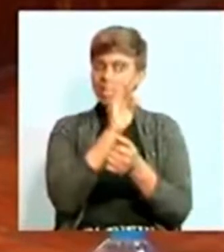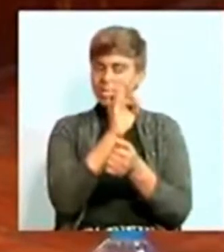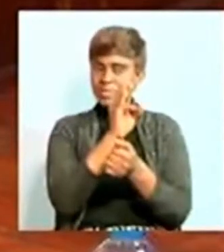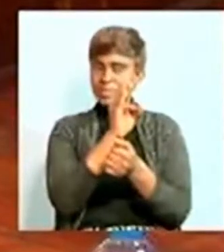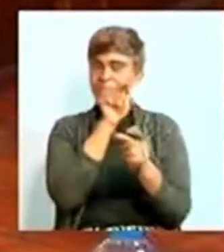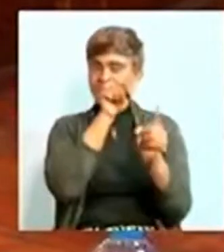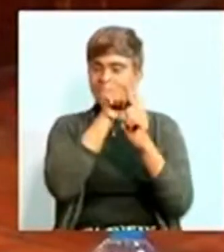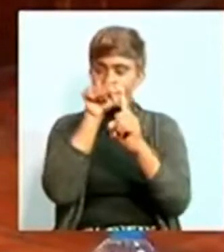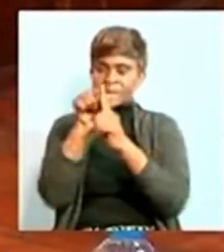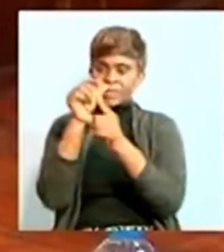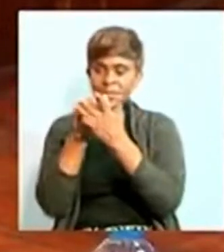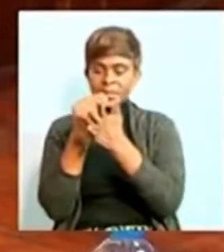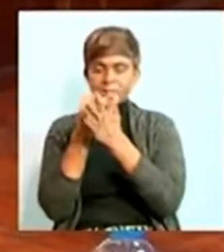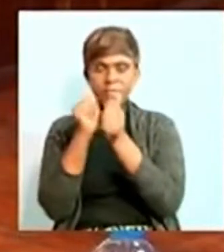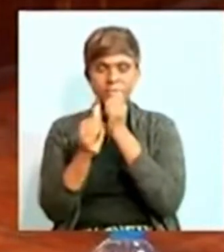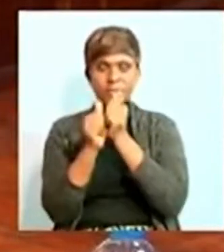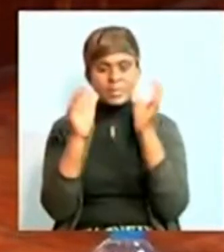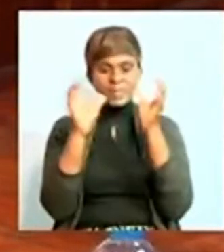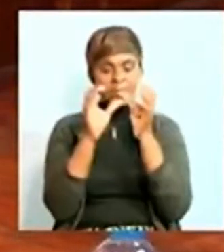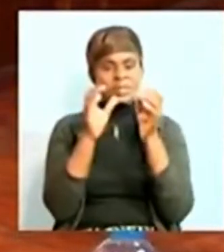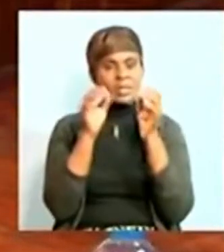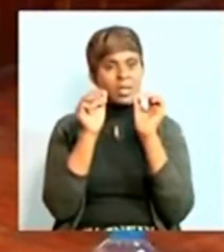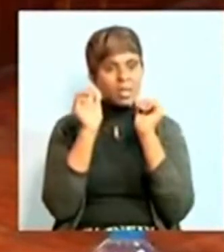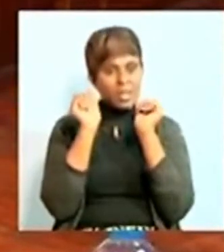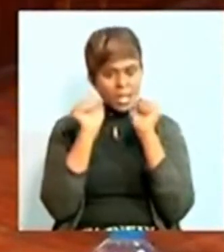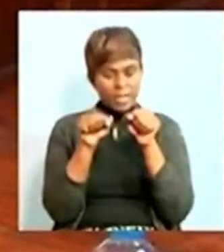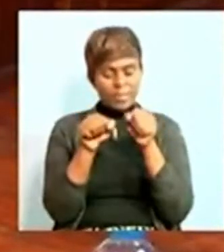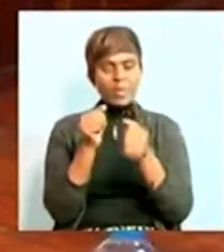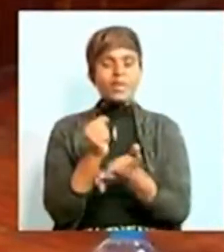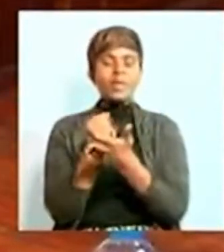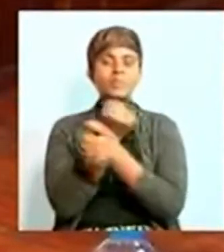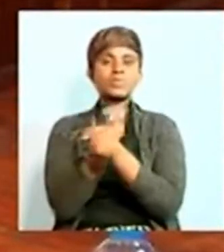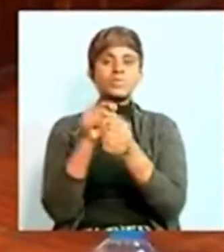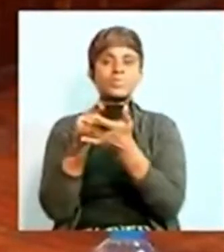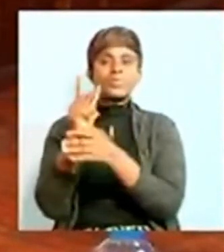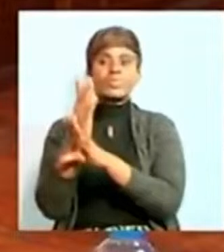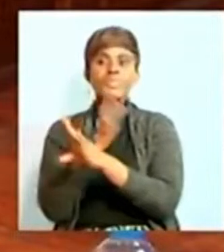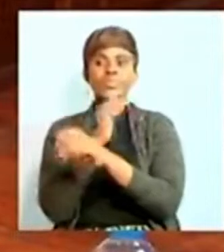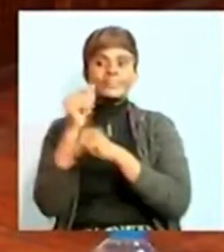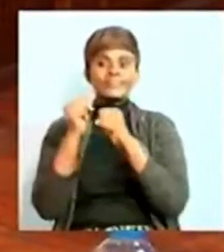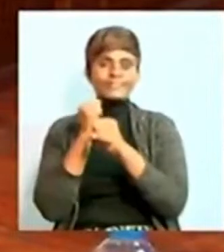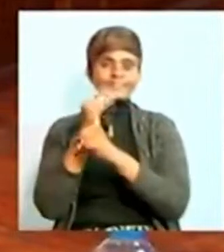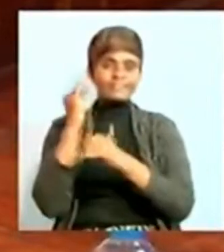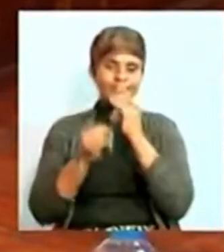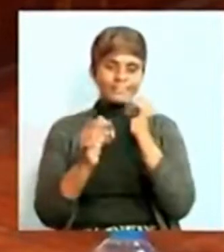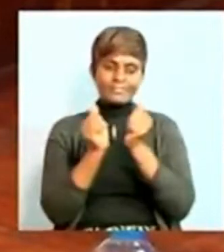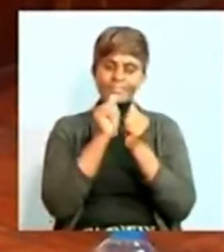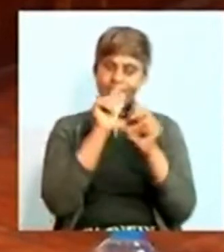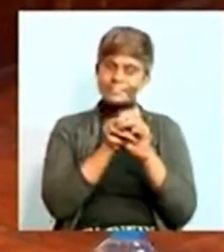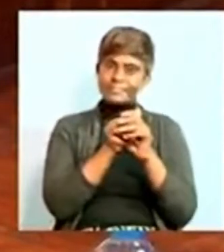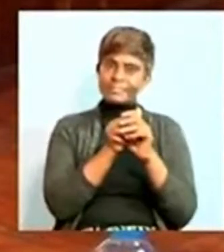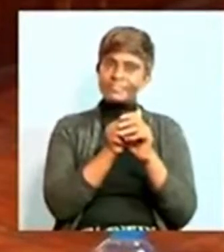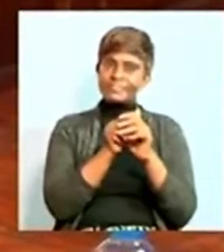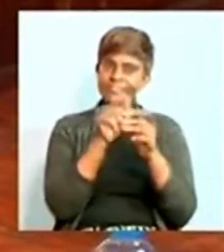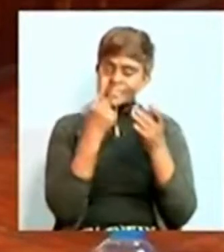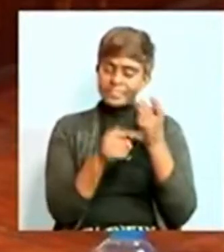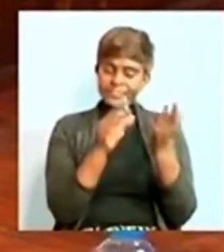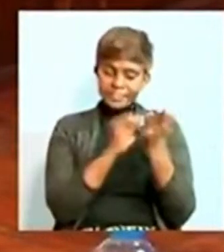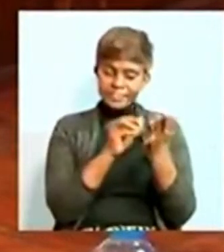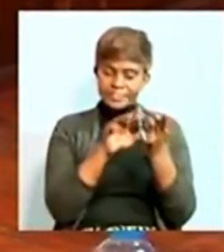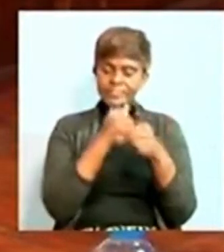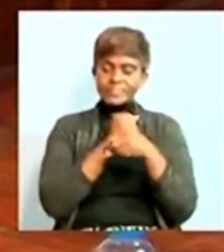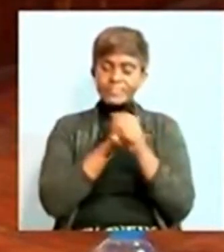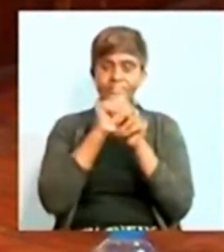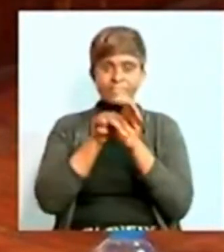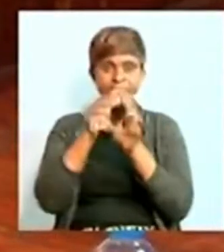the target amount which the council thought to be able to liquidate before the end of the year. Within, that was the provision that was made within